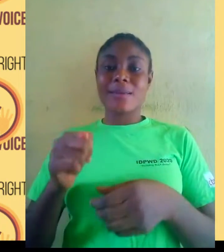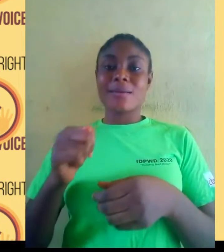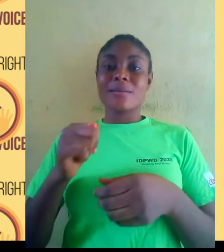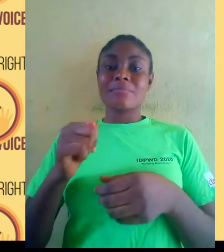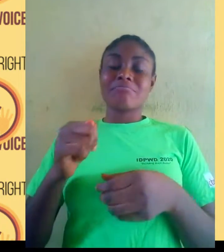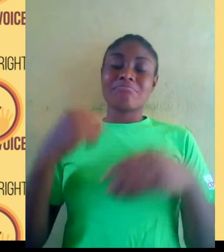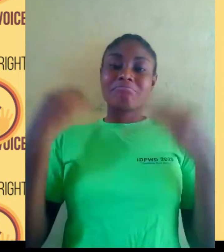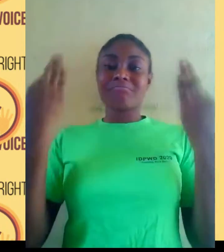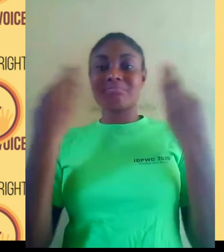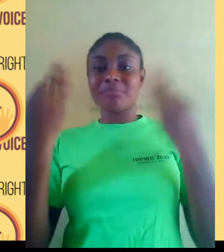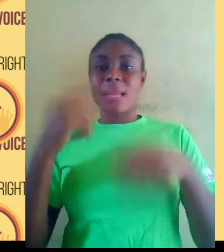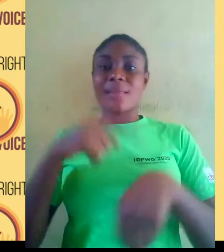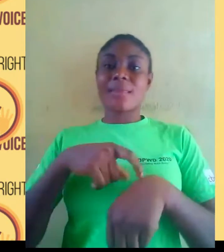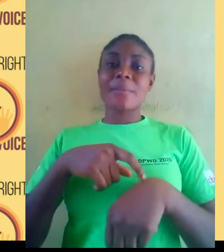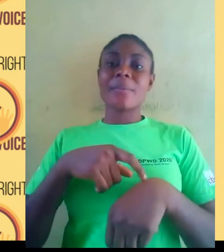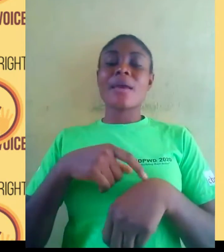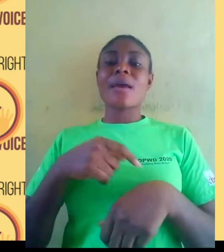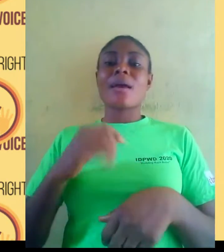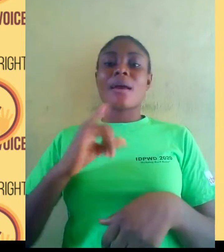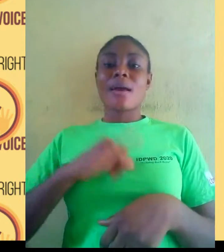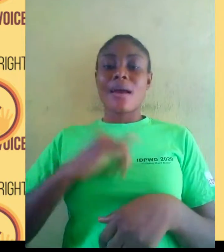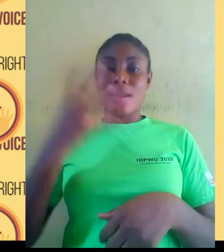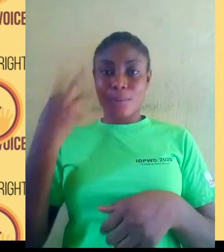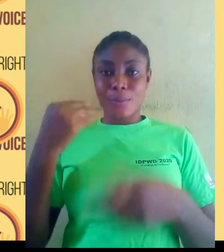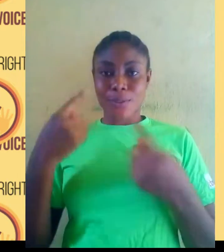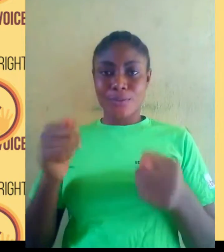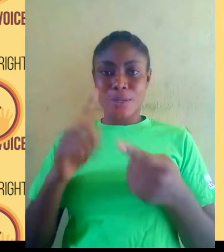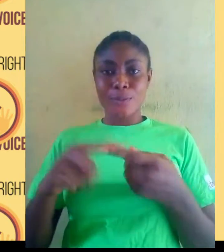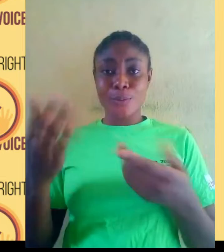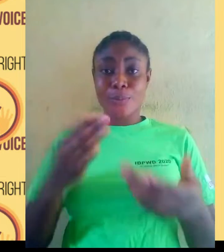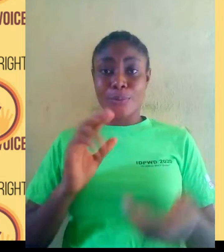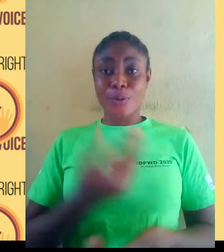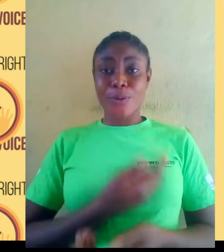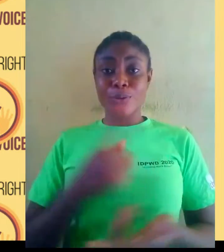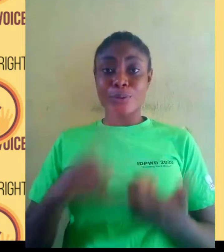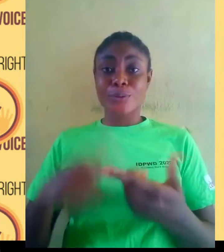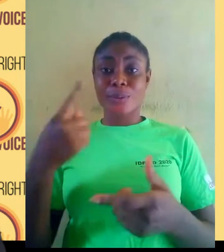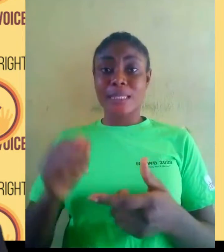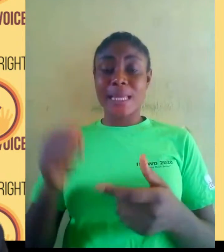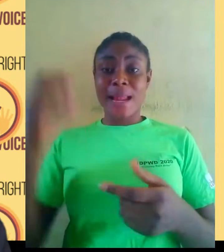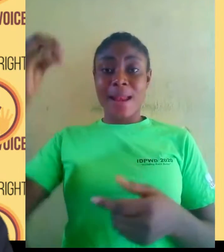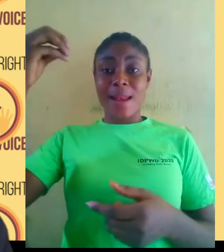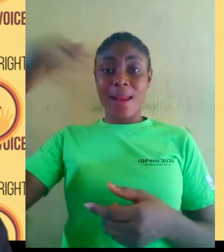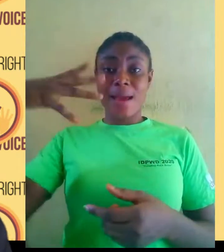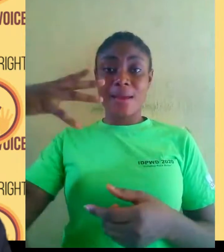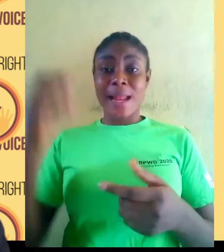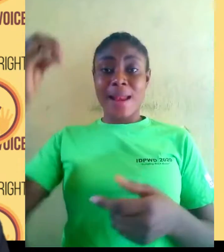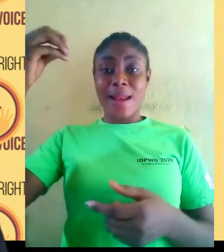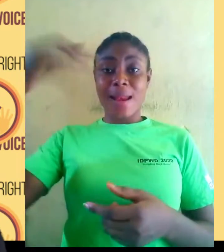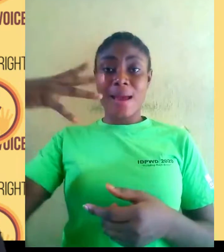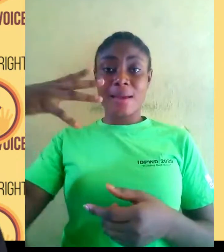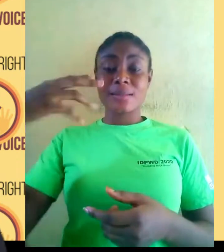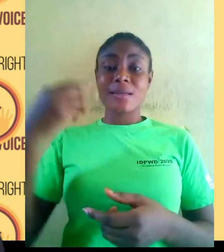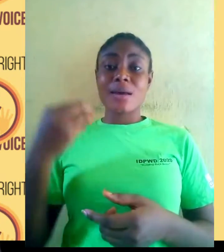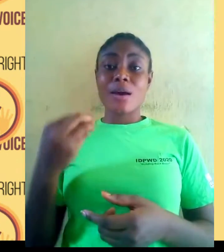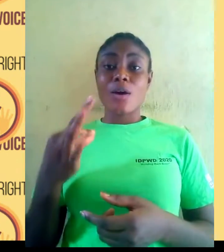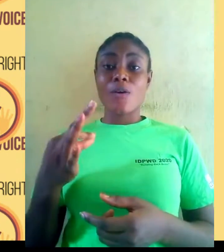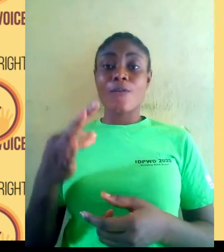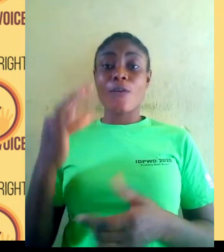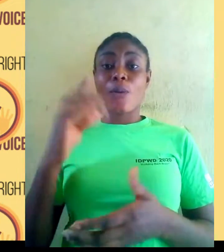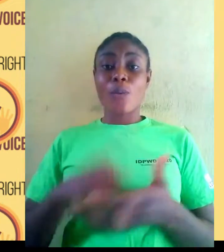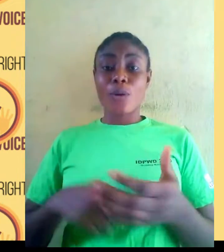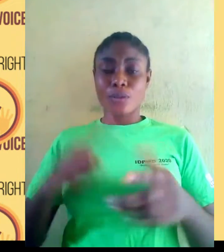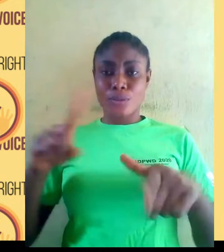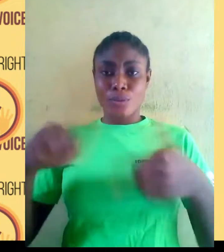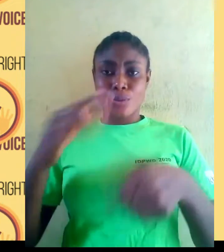time, I was trying to bring us to the light of what goes